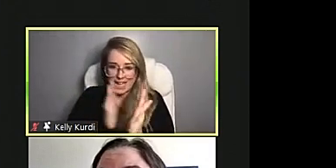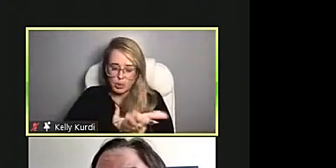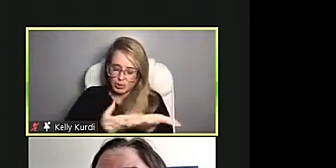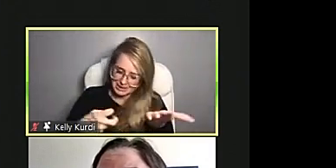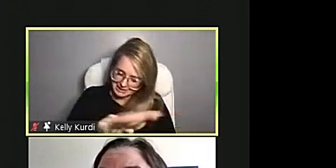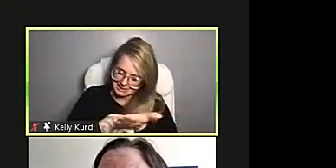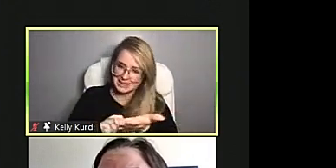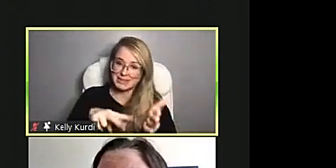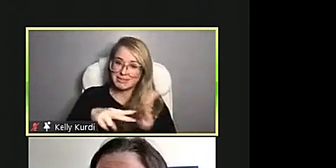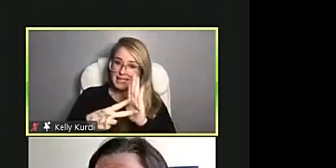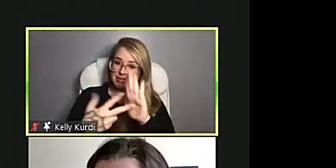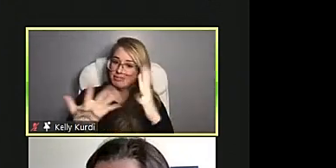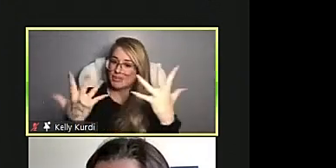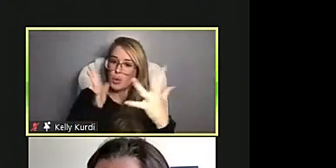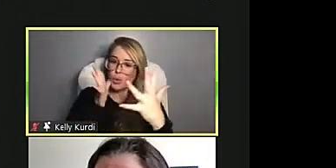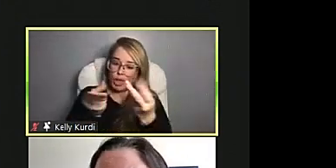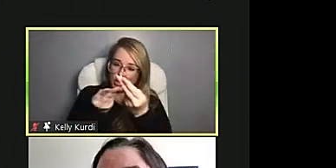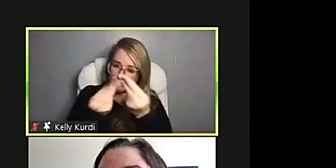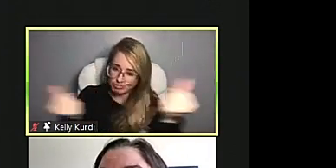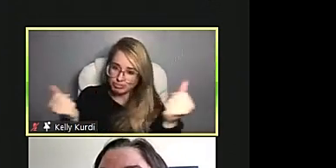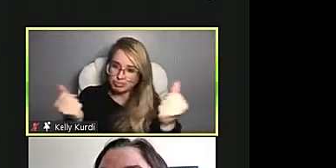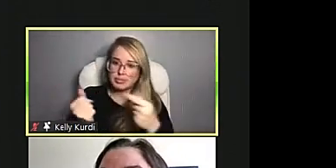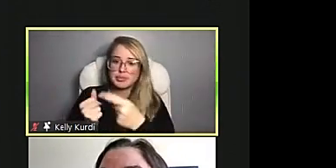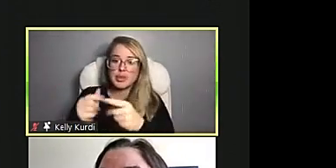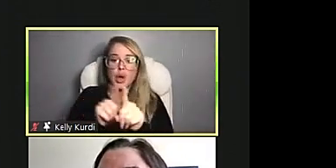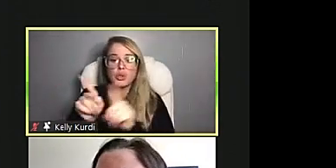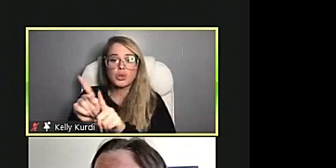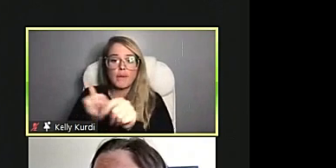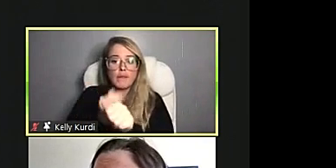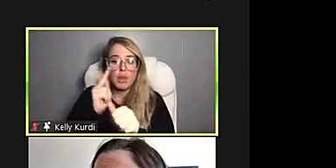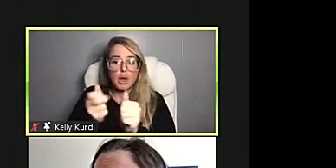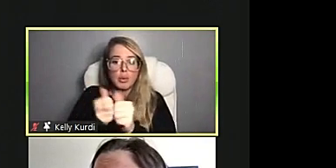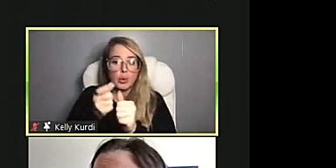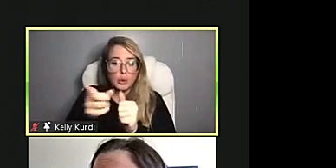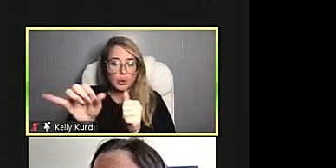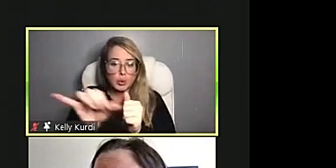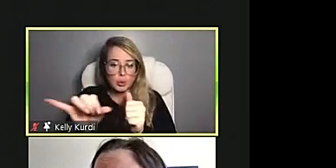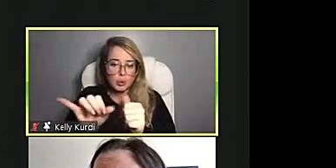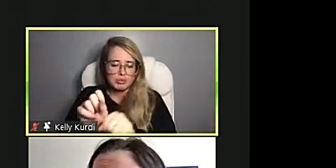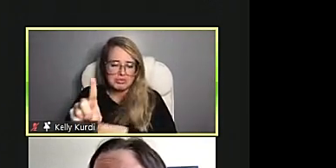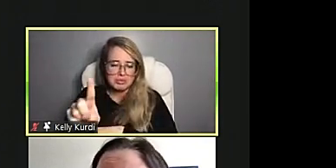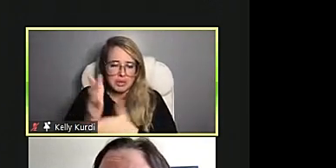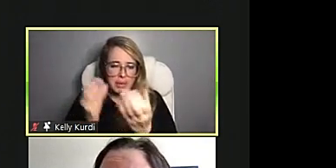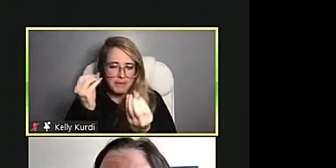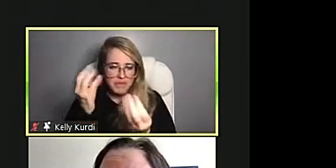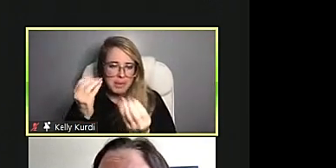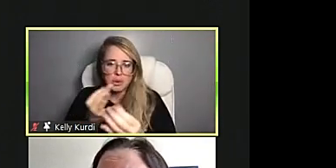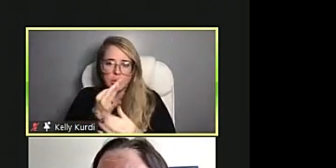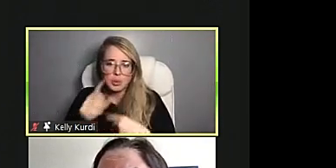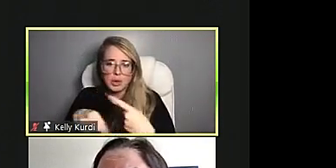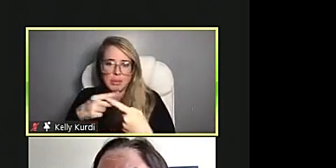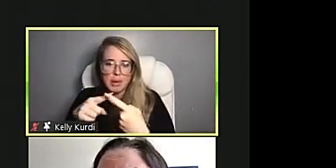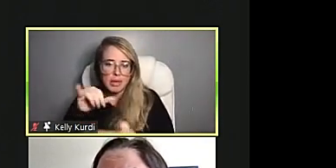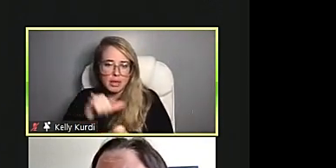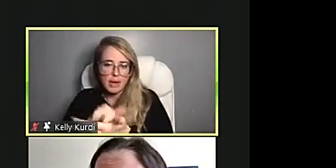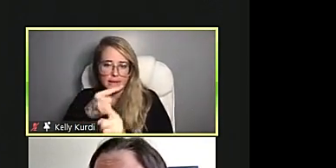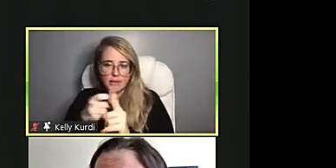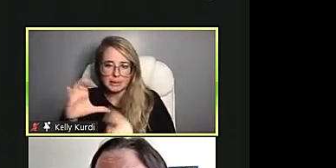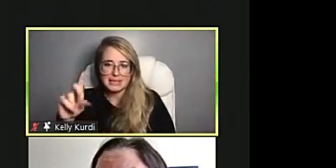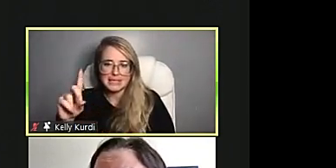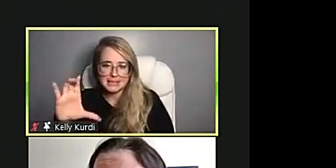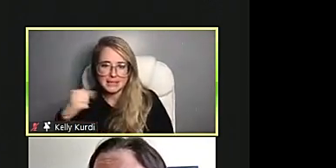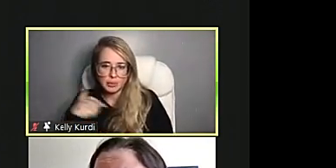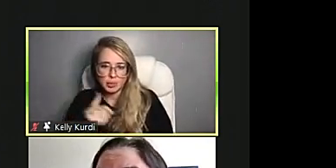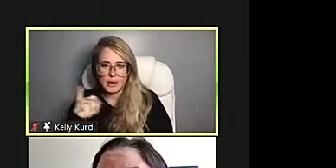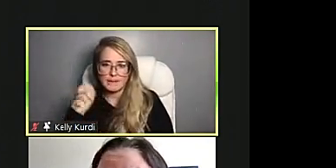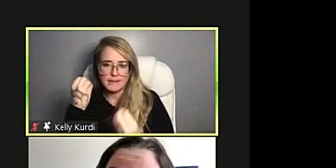this. And we can also follow up with you to send you some information on that from the CDC that we have. So we're happy